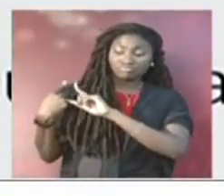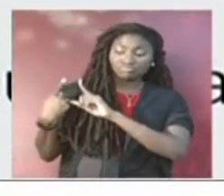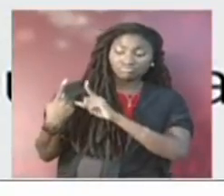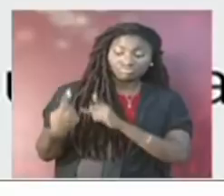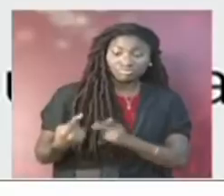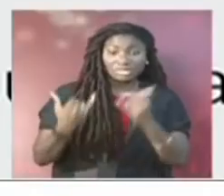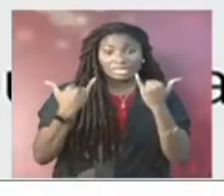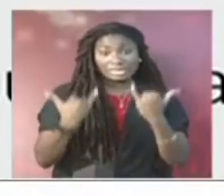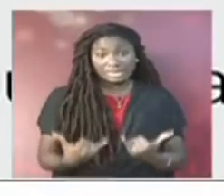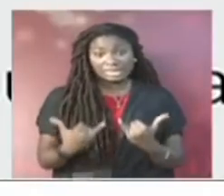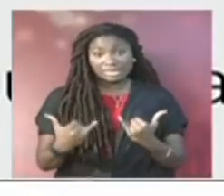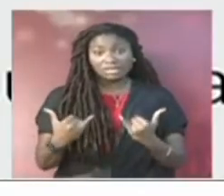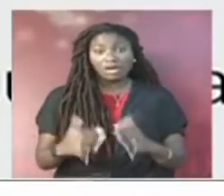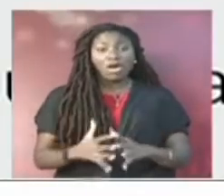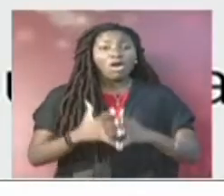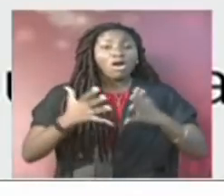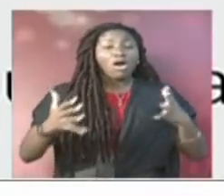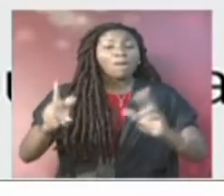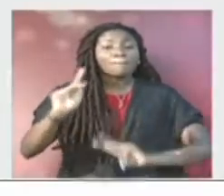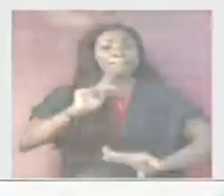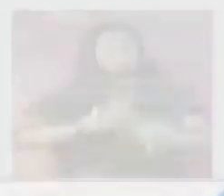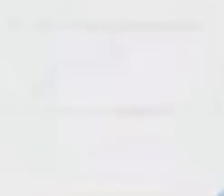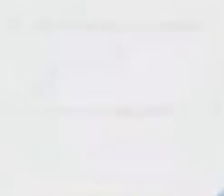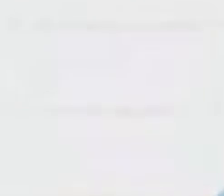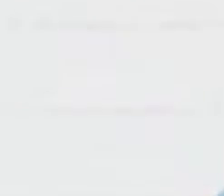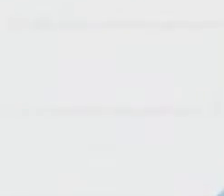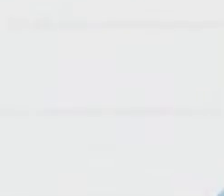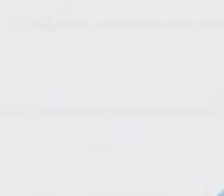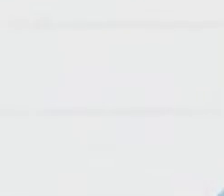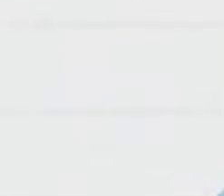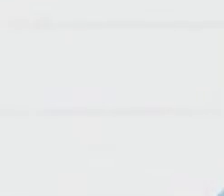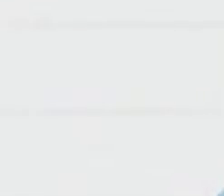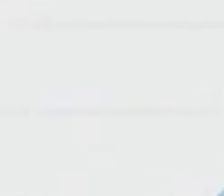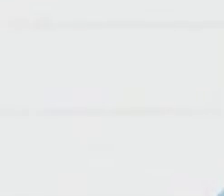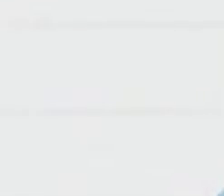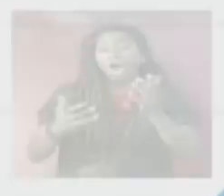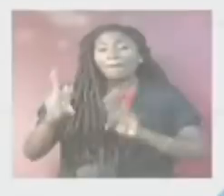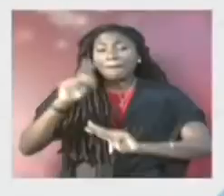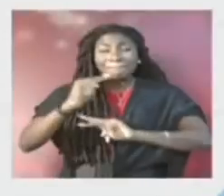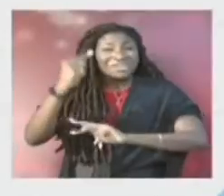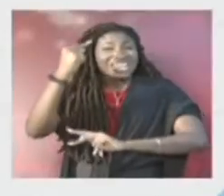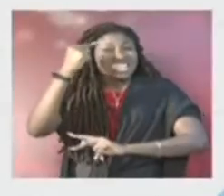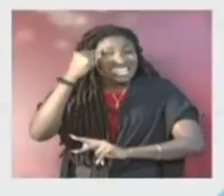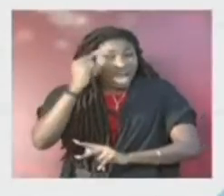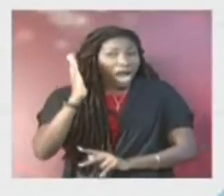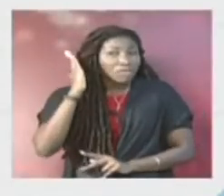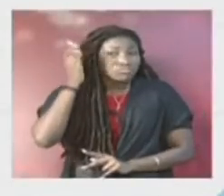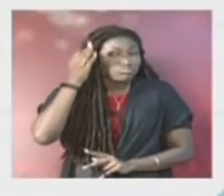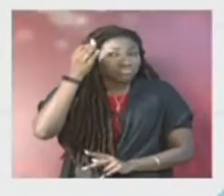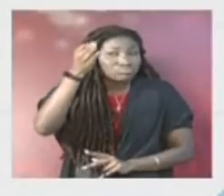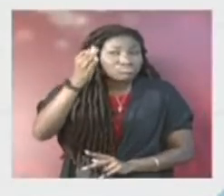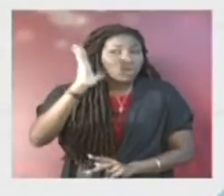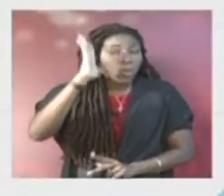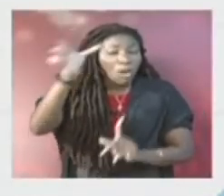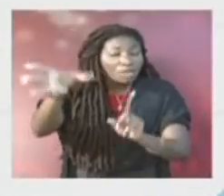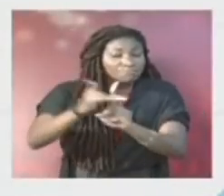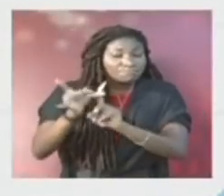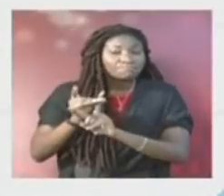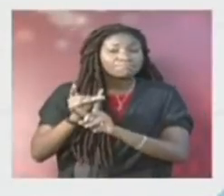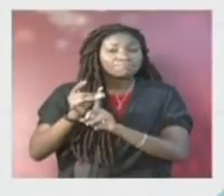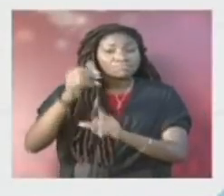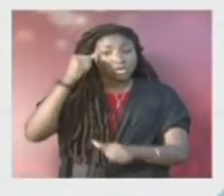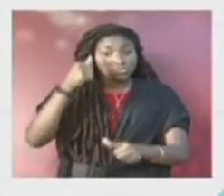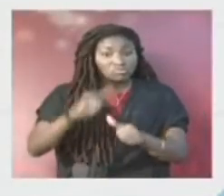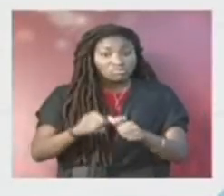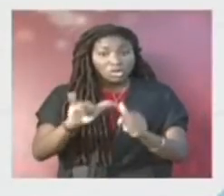how many cases we have and what we are projecting going forward. What we see here is from that sort of start of July when things were quiet and then